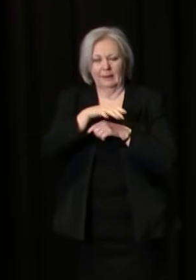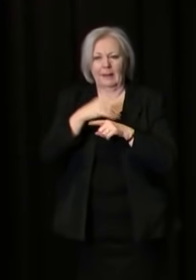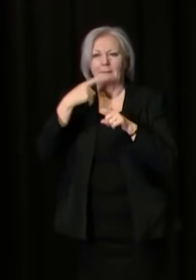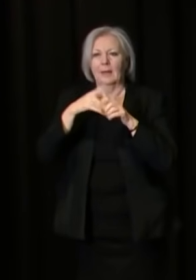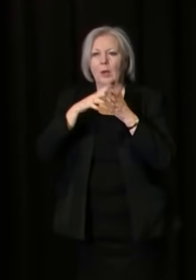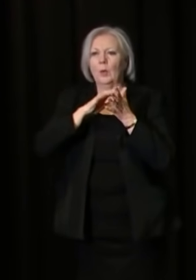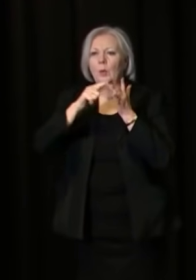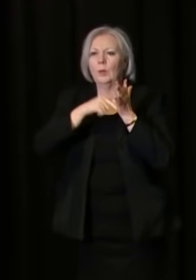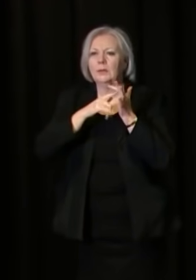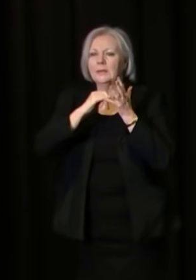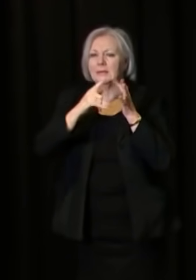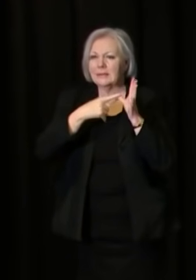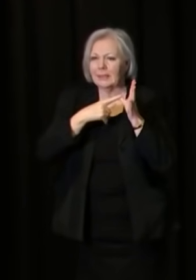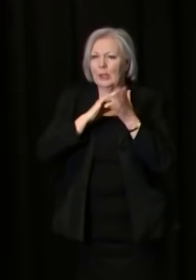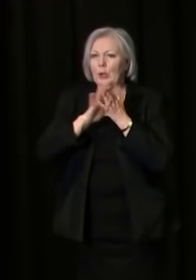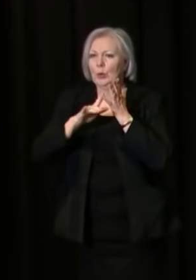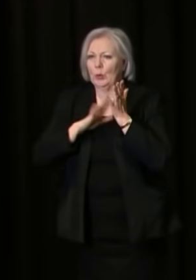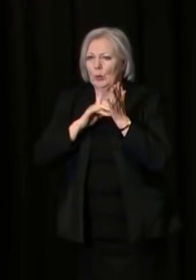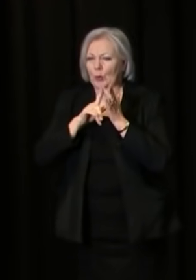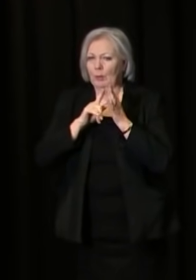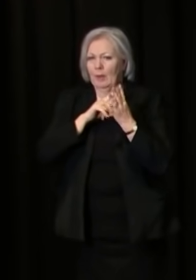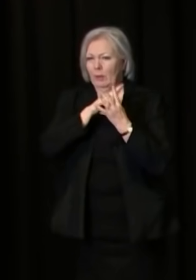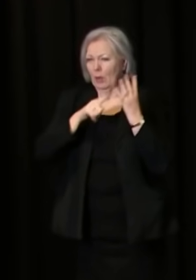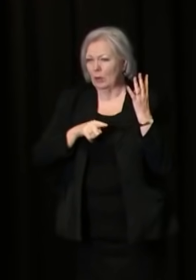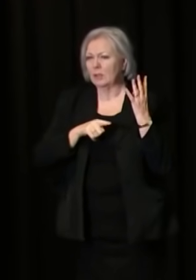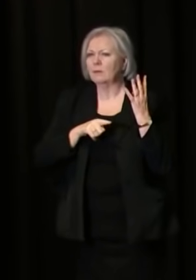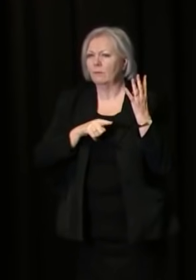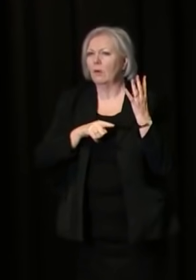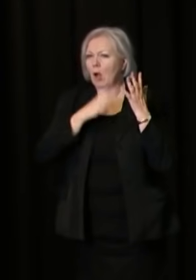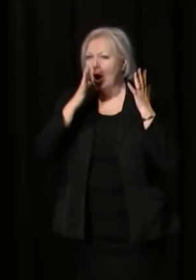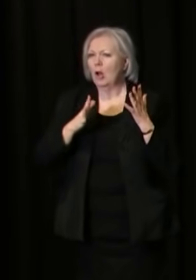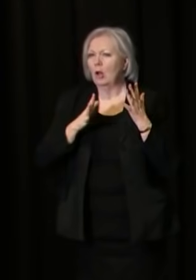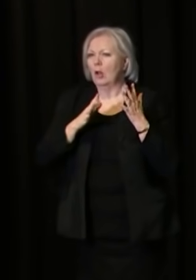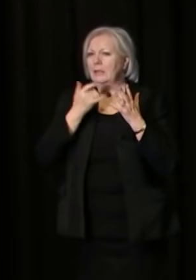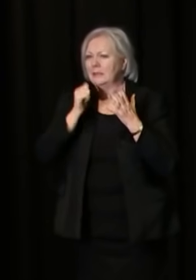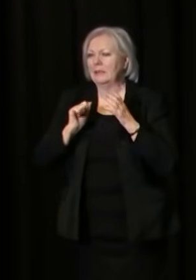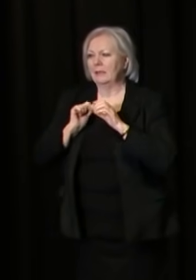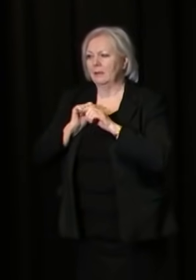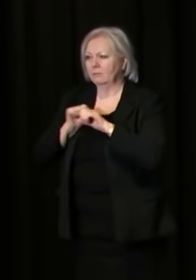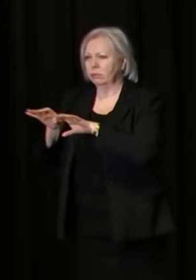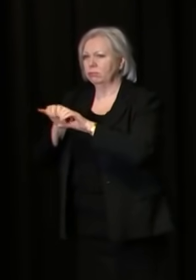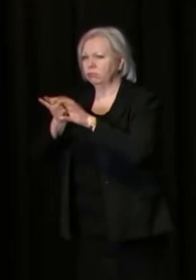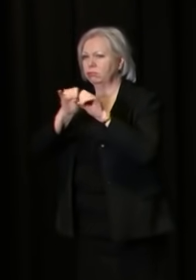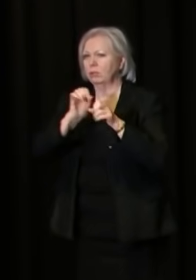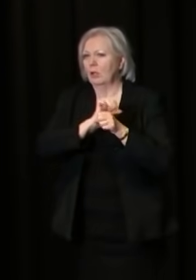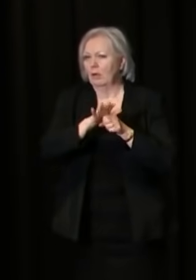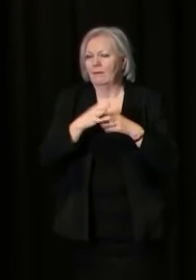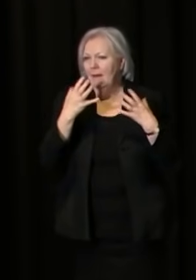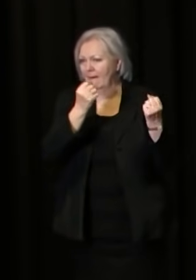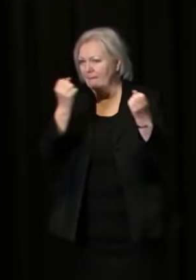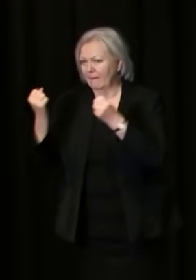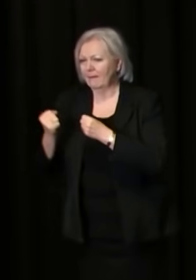Hume, where we know there continue to be significant active cases across our community. But the same